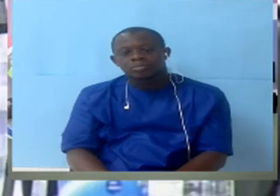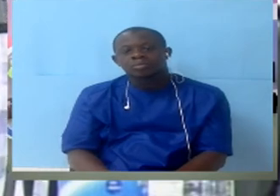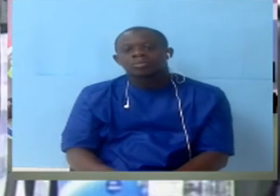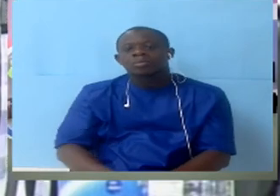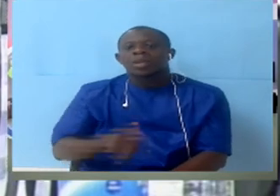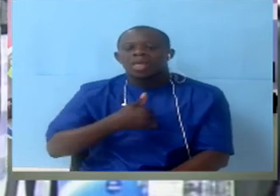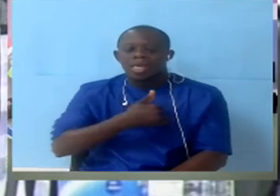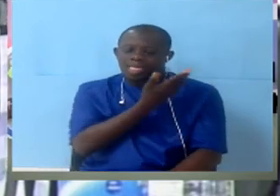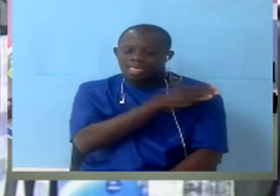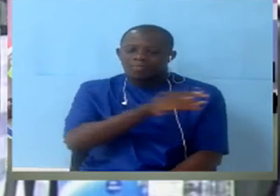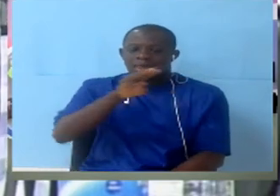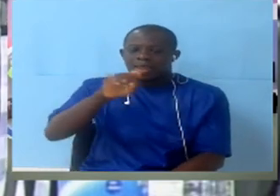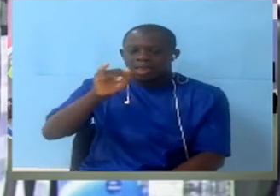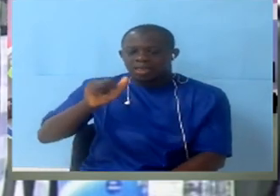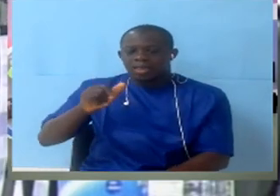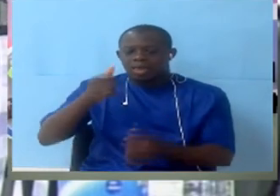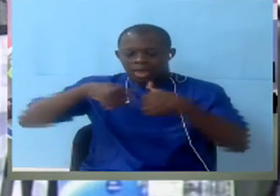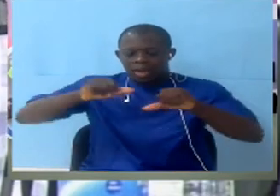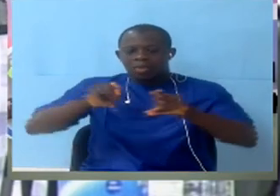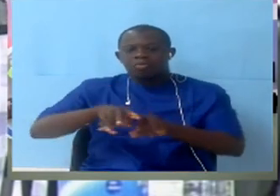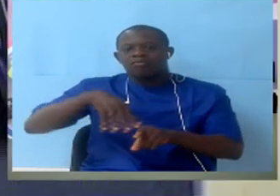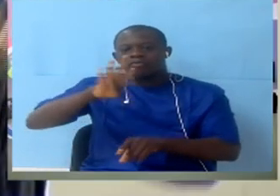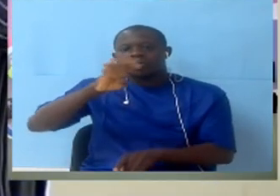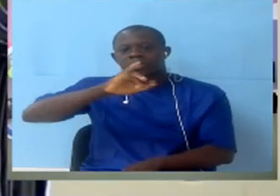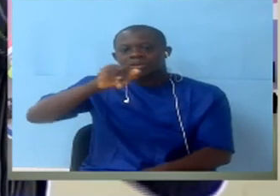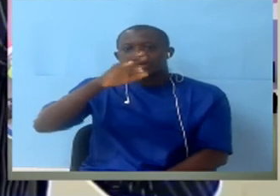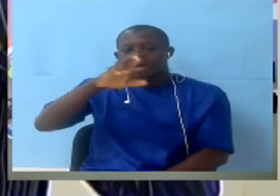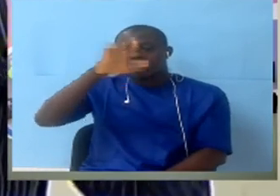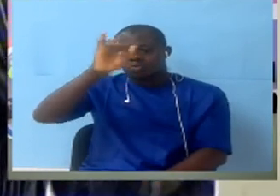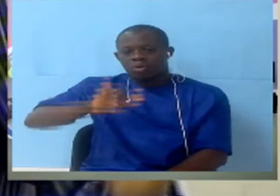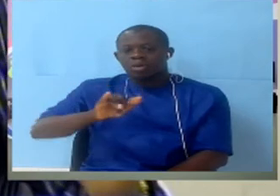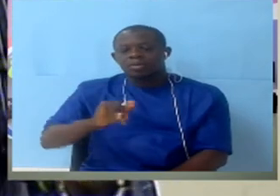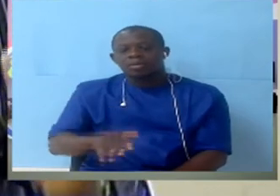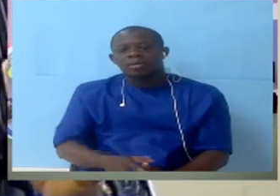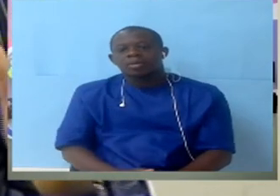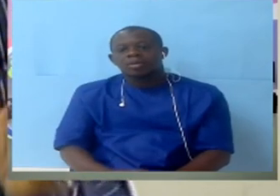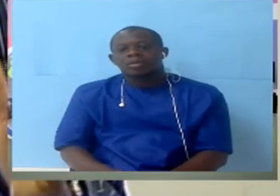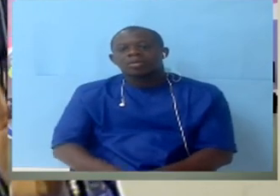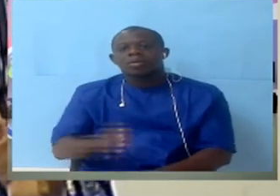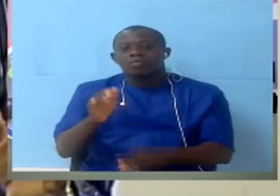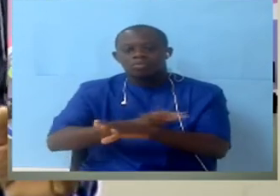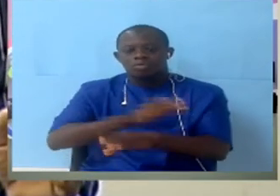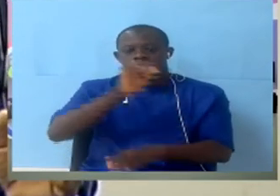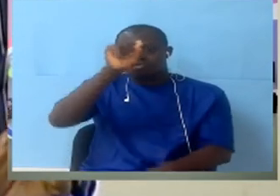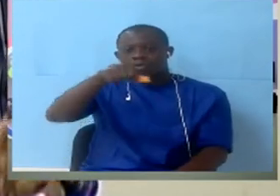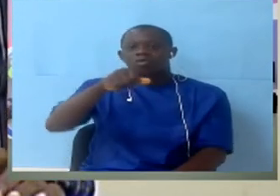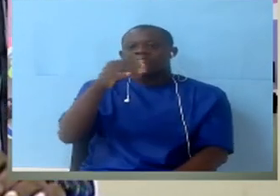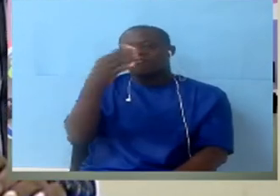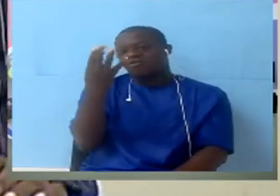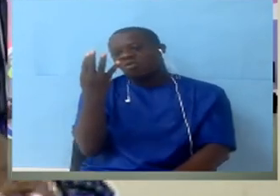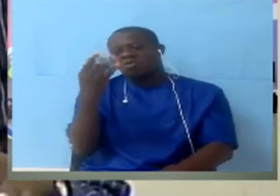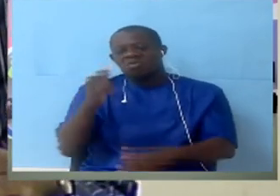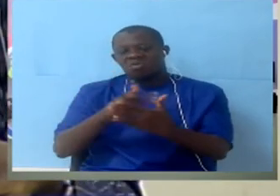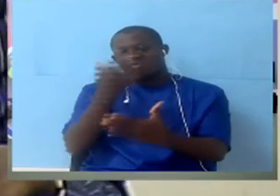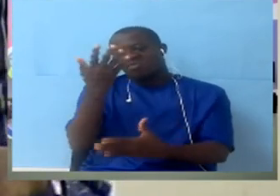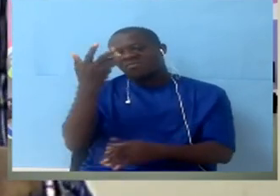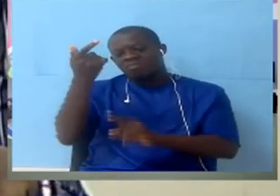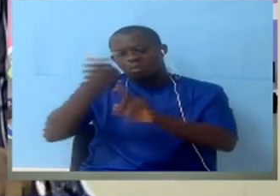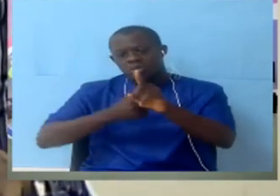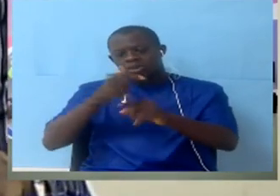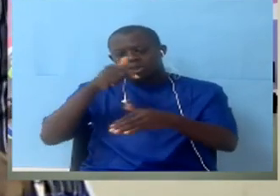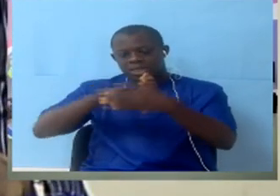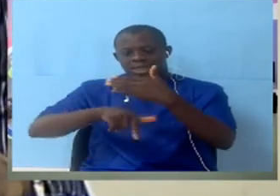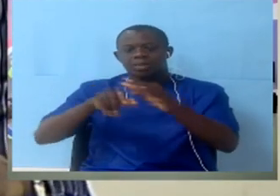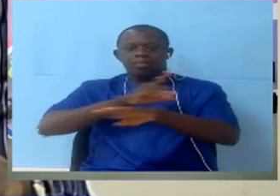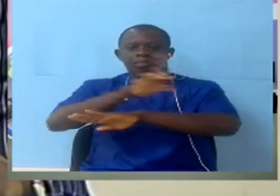14 January. I left there around 14th of January. During the period of your 4 to 5 months detention at the NIA,